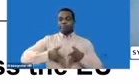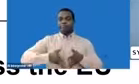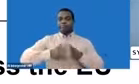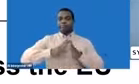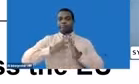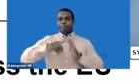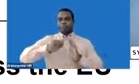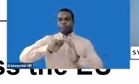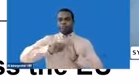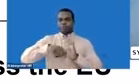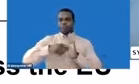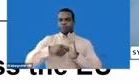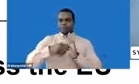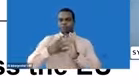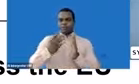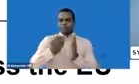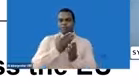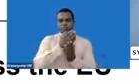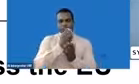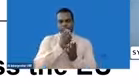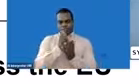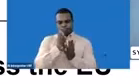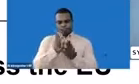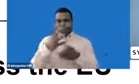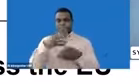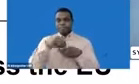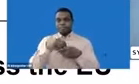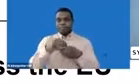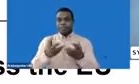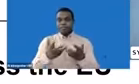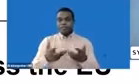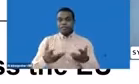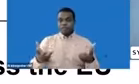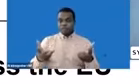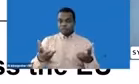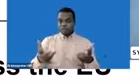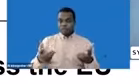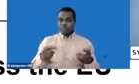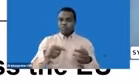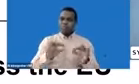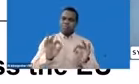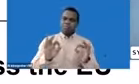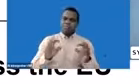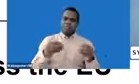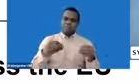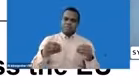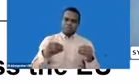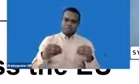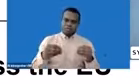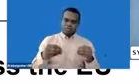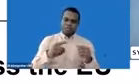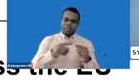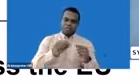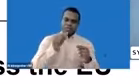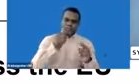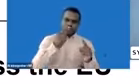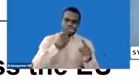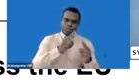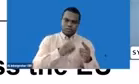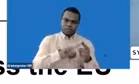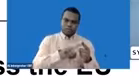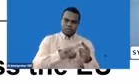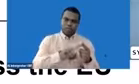then I will develop the ideas to disseminate these resources and implement